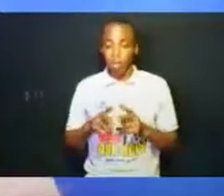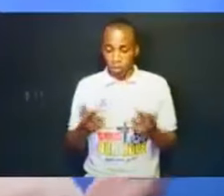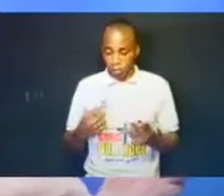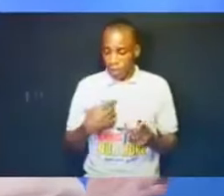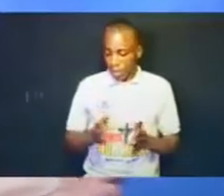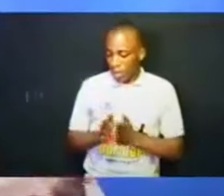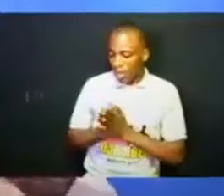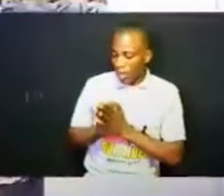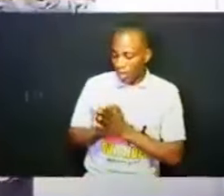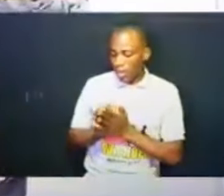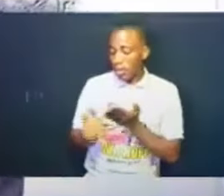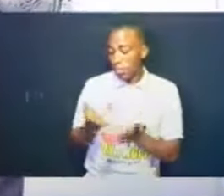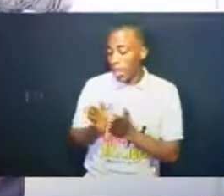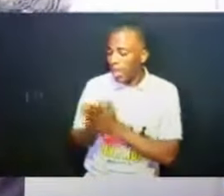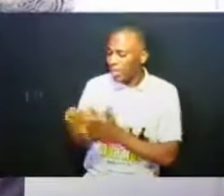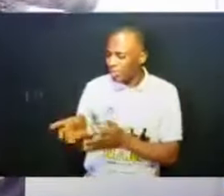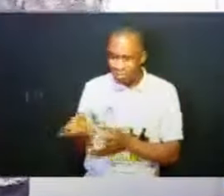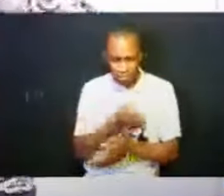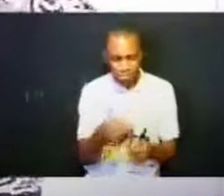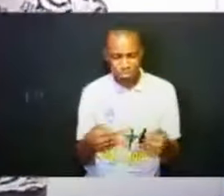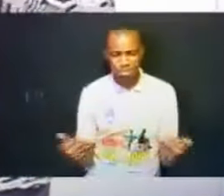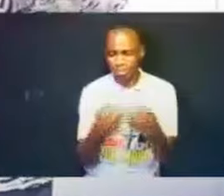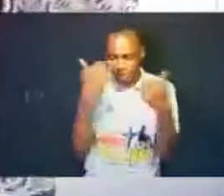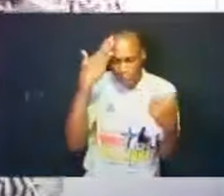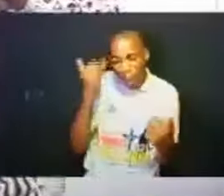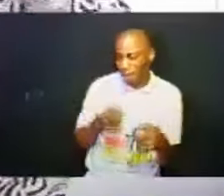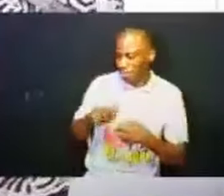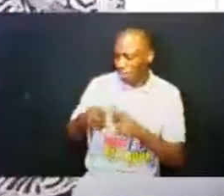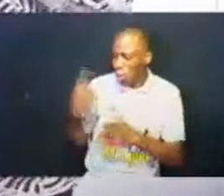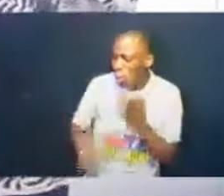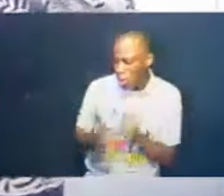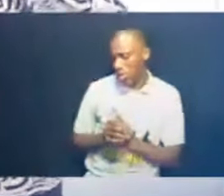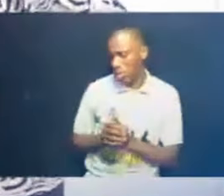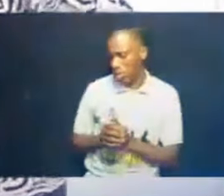asked one of them as to what the issue is.